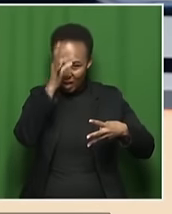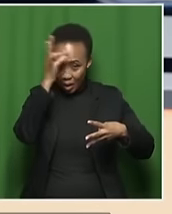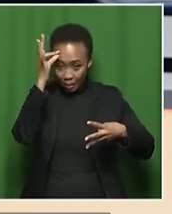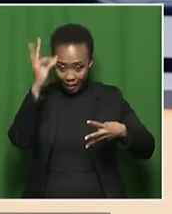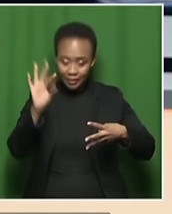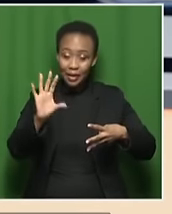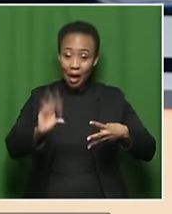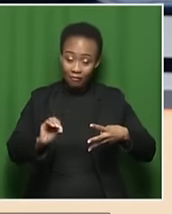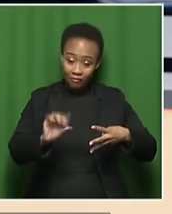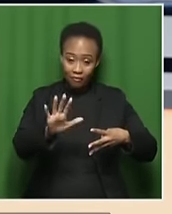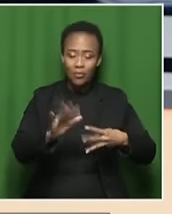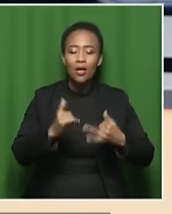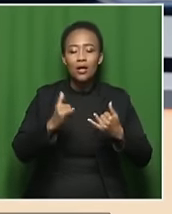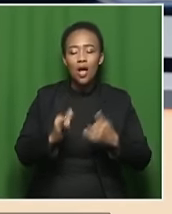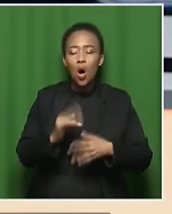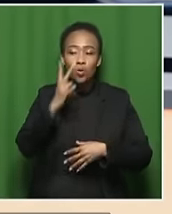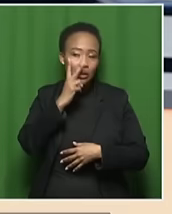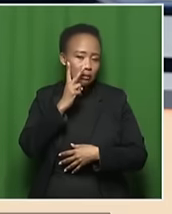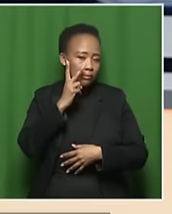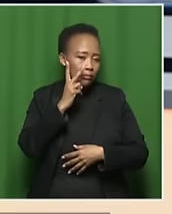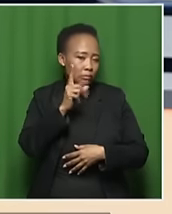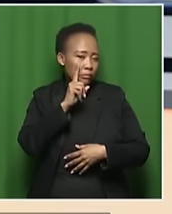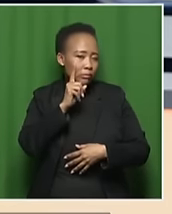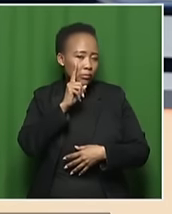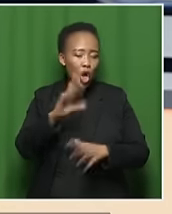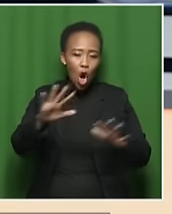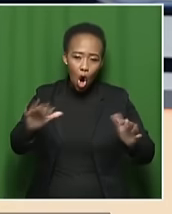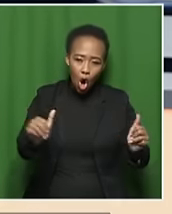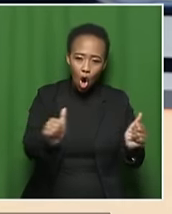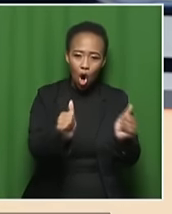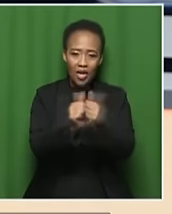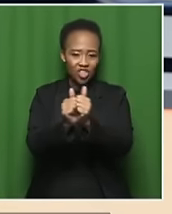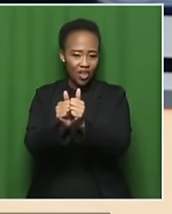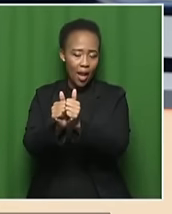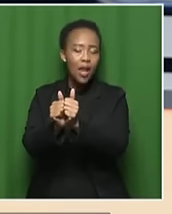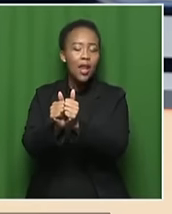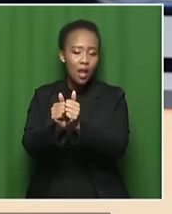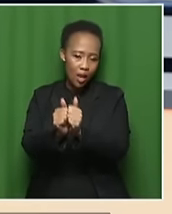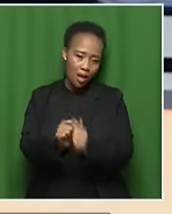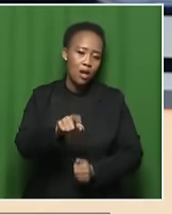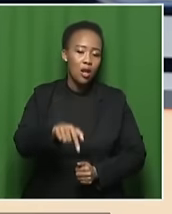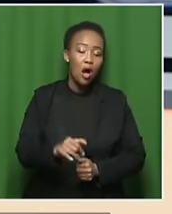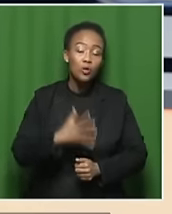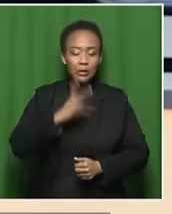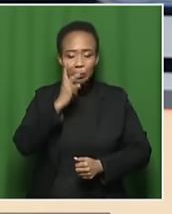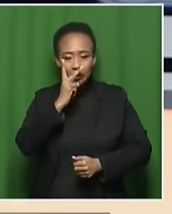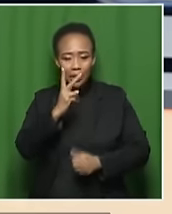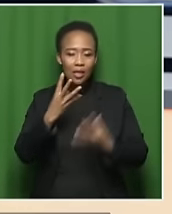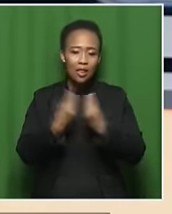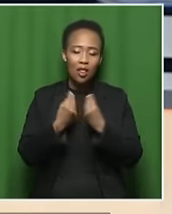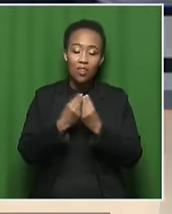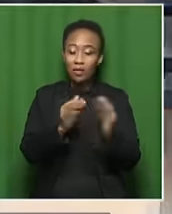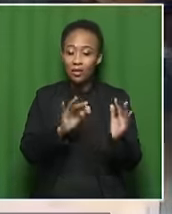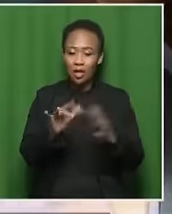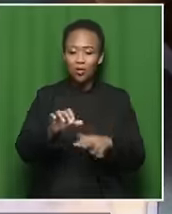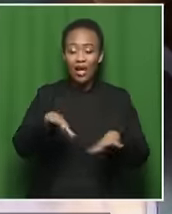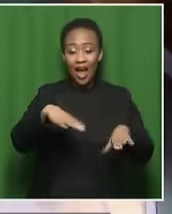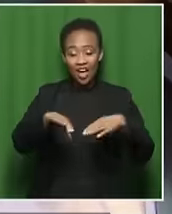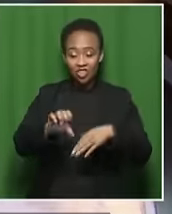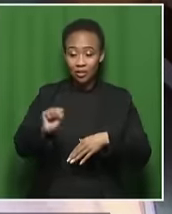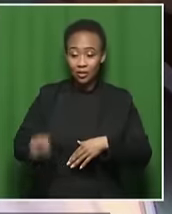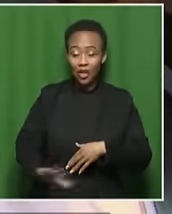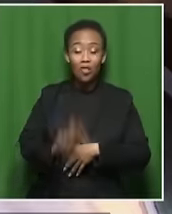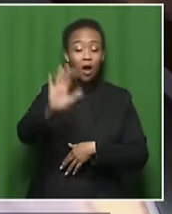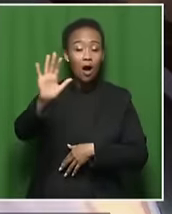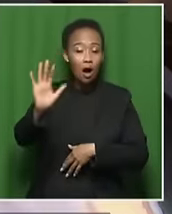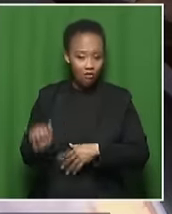quickly look at coalitions going into this government, given that that seems to be how things are stacking up. So as ActionSA, you